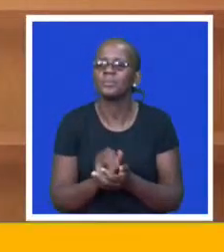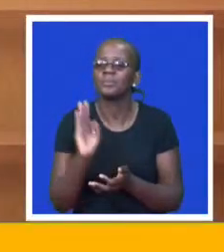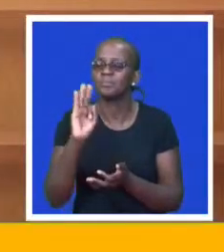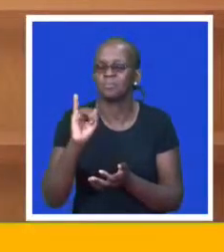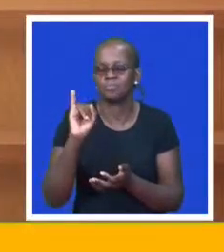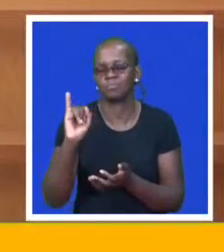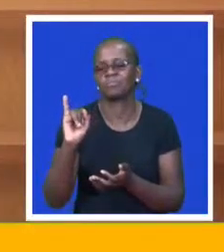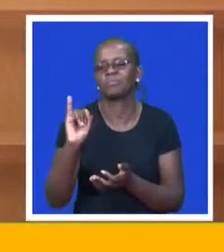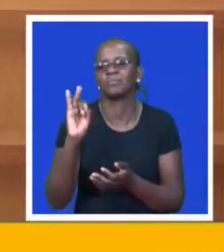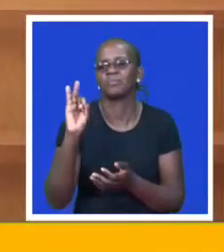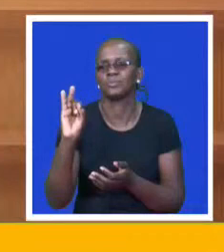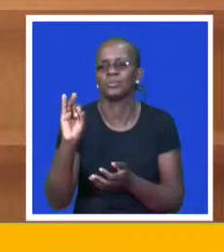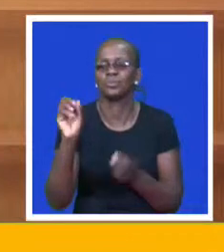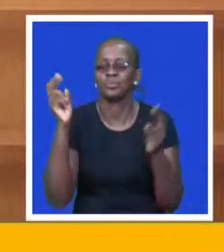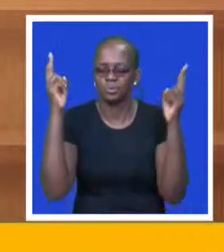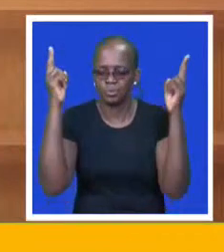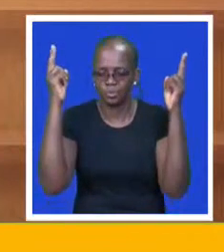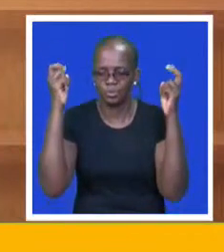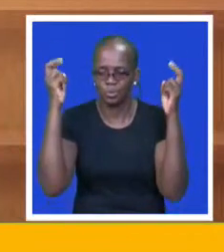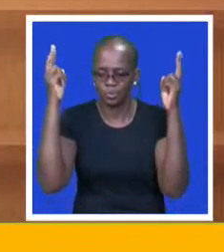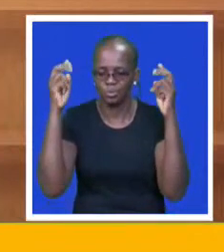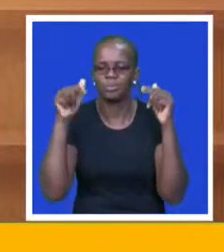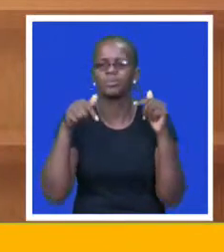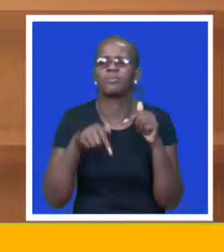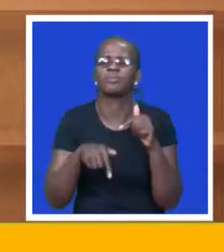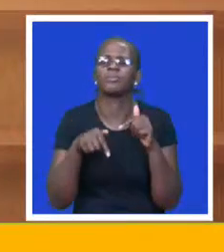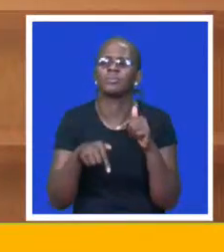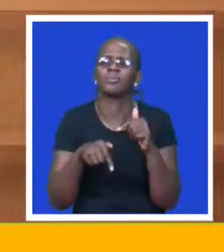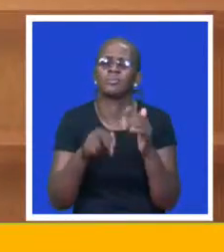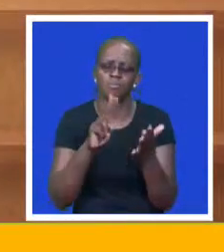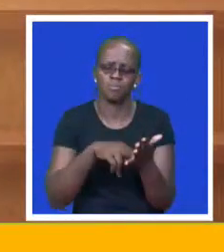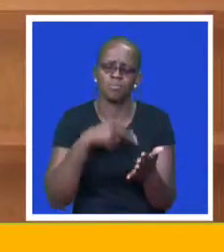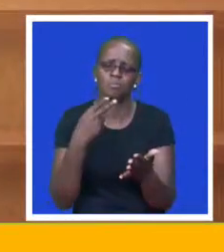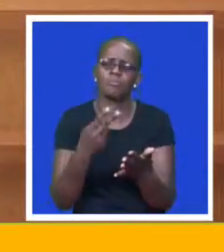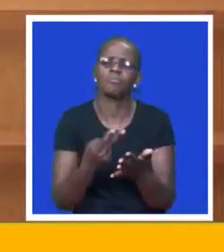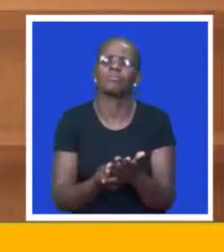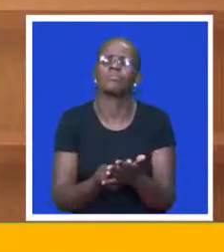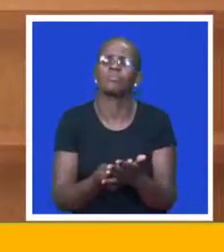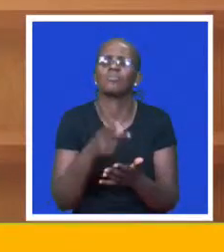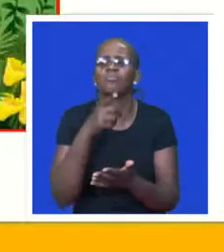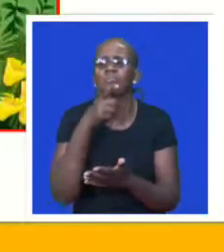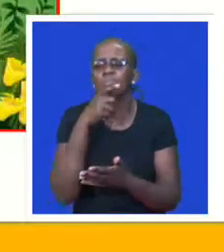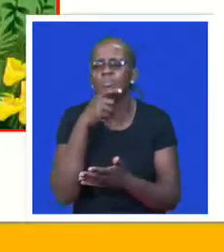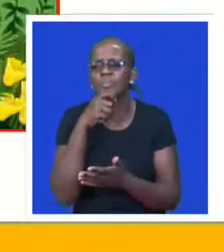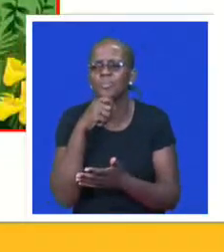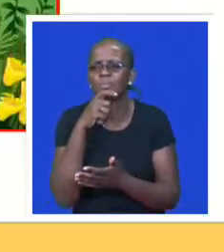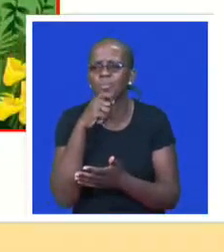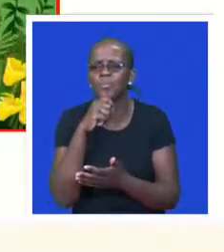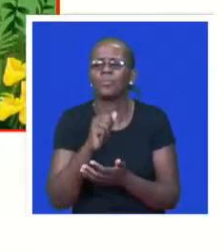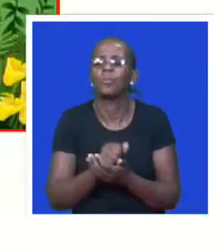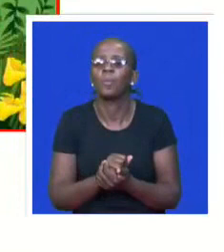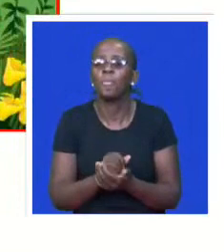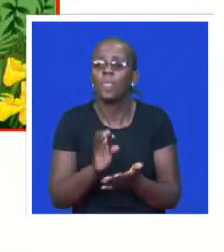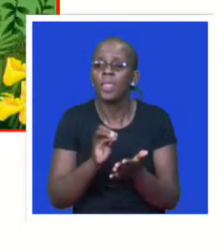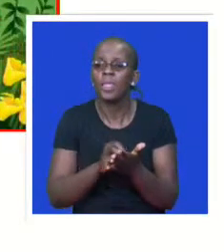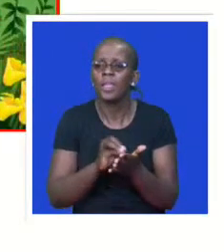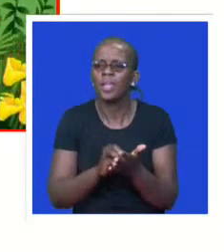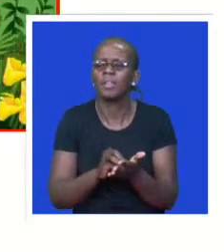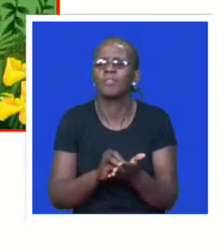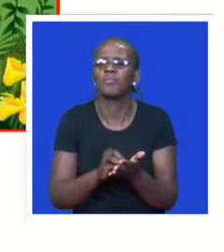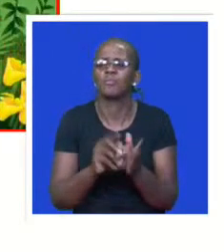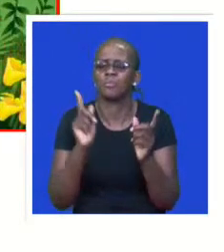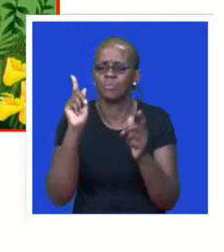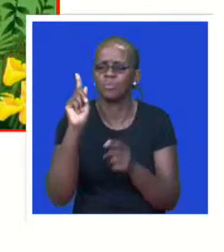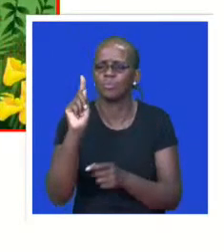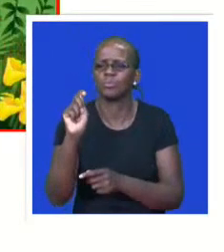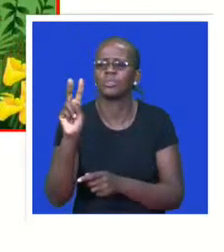lesson. Today's lesson is on the fall of man, dear Elena. As you can see on the screen, I'm sure you are getting some hints on what